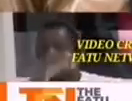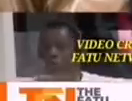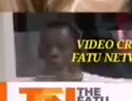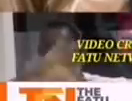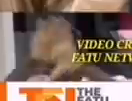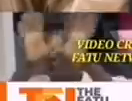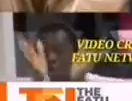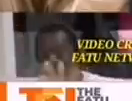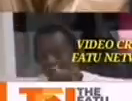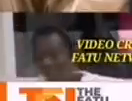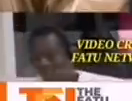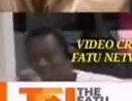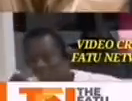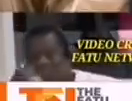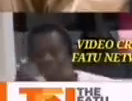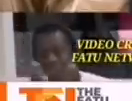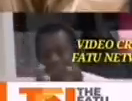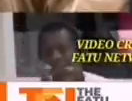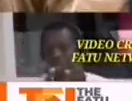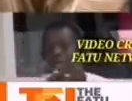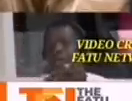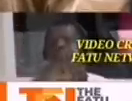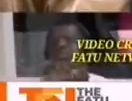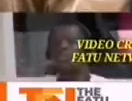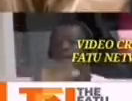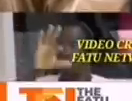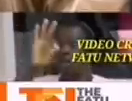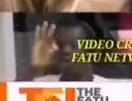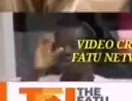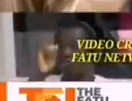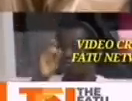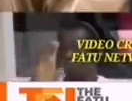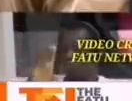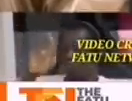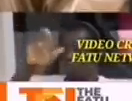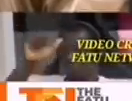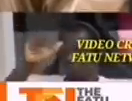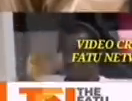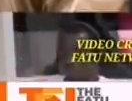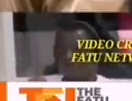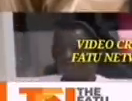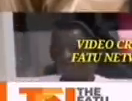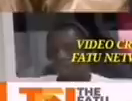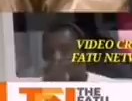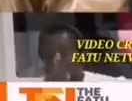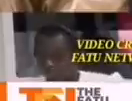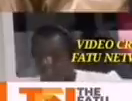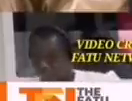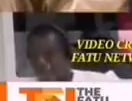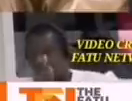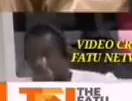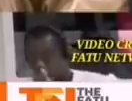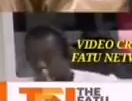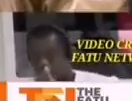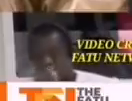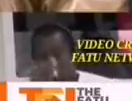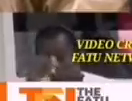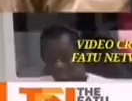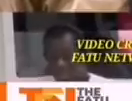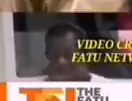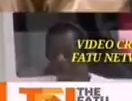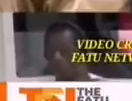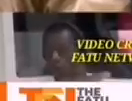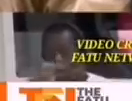ka itendiko Ousmane Koro Cisse. Alafa ya tumi kuol mulaje Yankuba Toure a tentente ka diam. Ako Alhaji Kanyi ay kumol